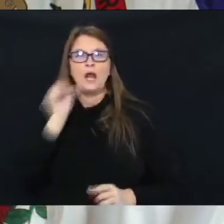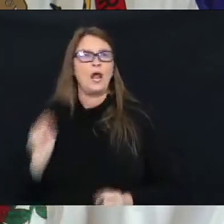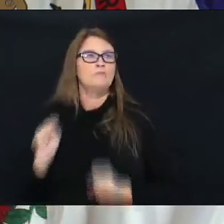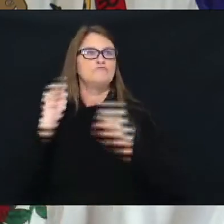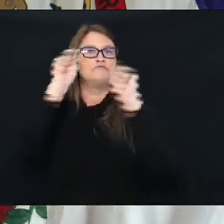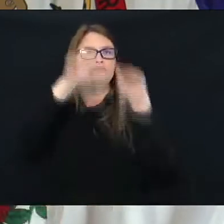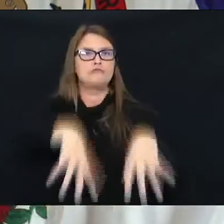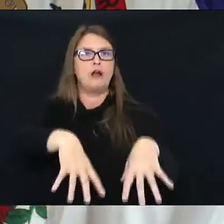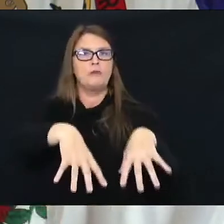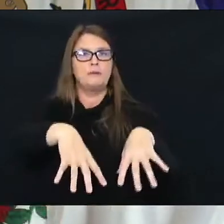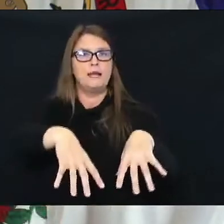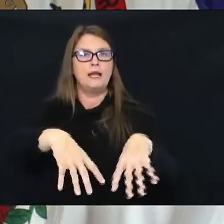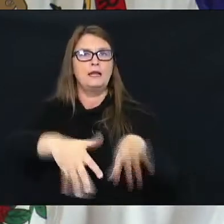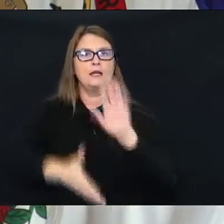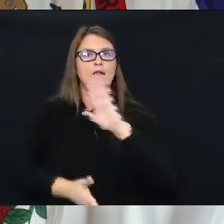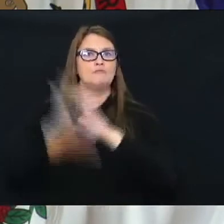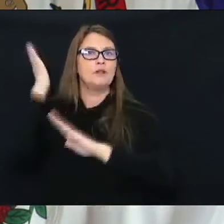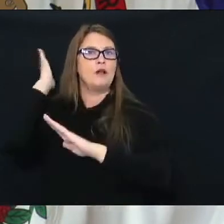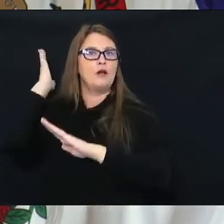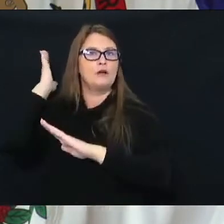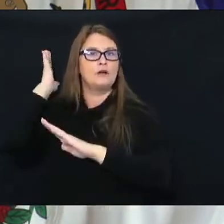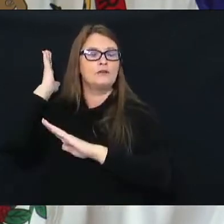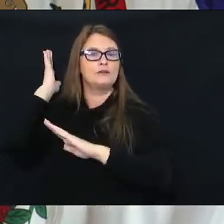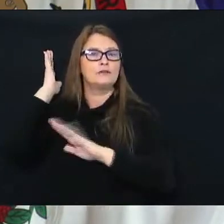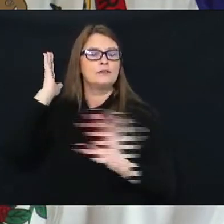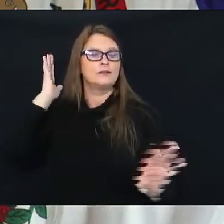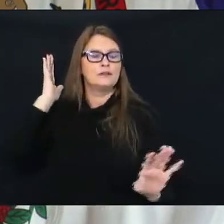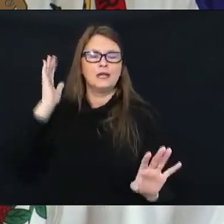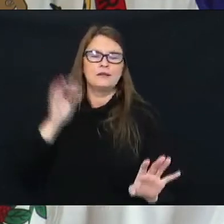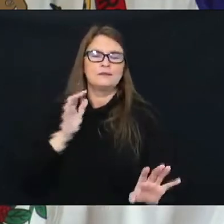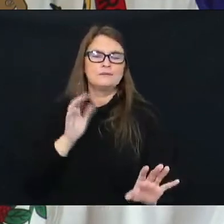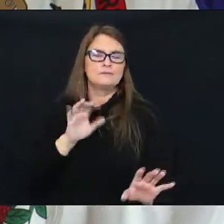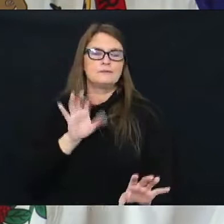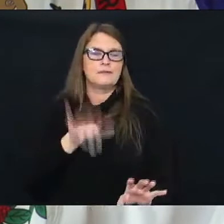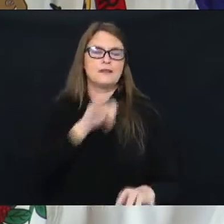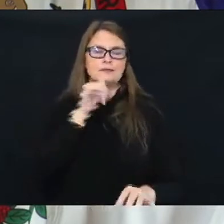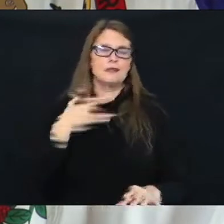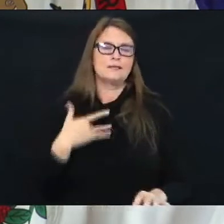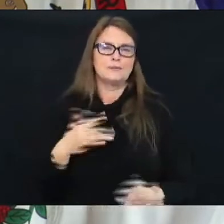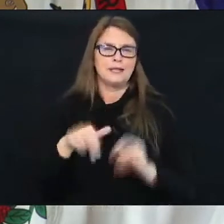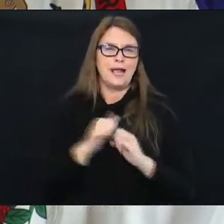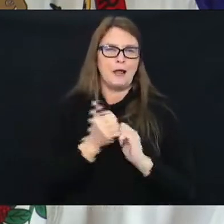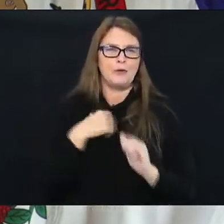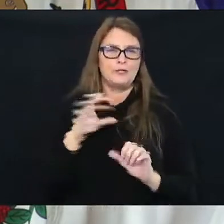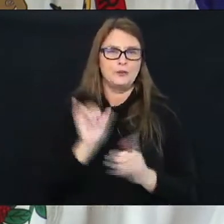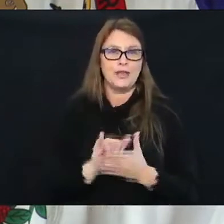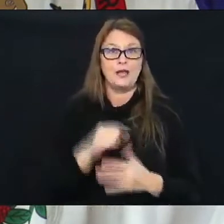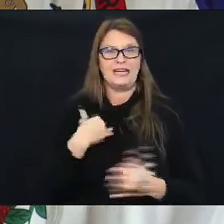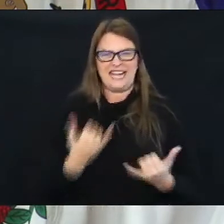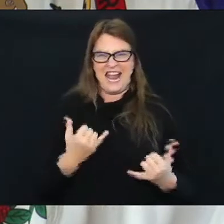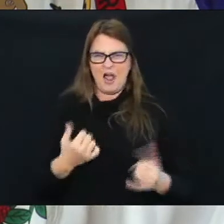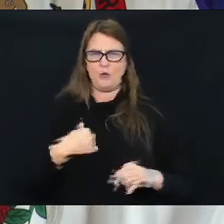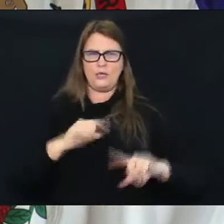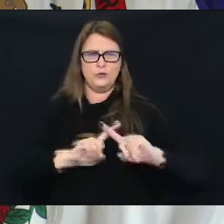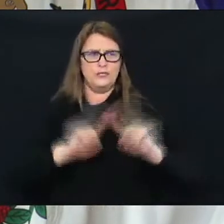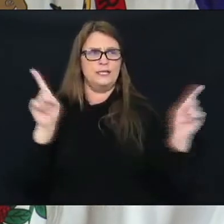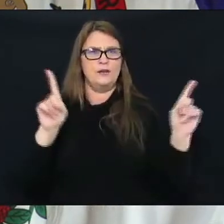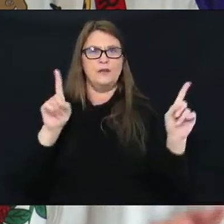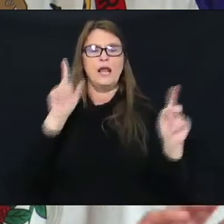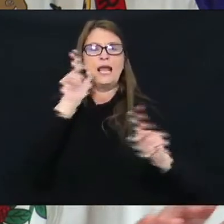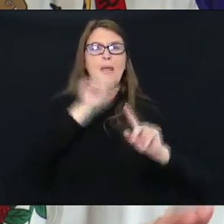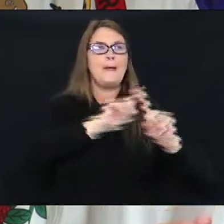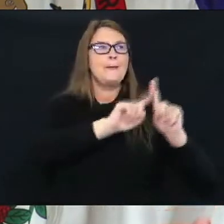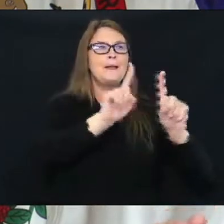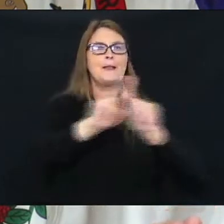fish in one hole, and not to say we just did that, but now we stock trout differently. So people can